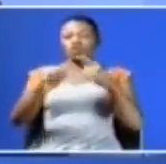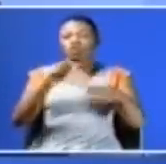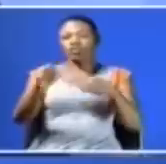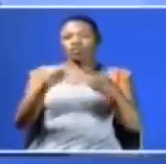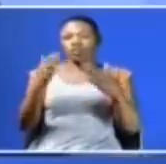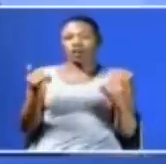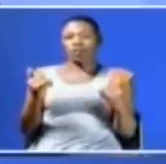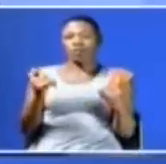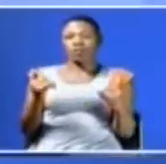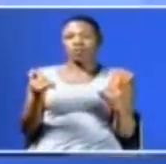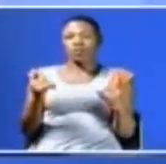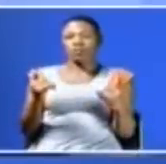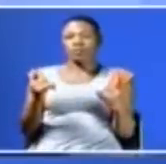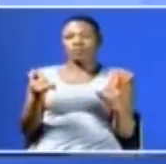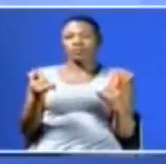continues right now.